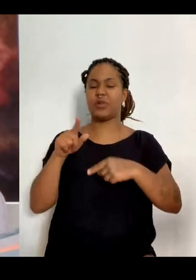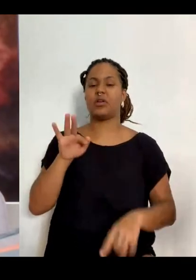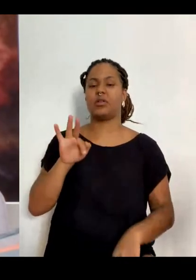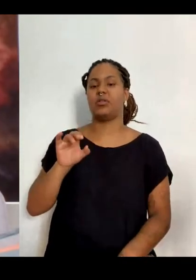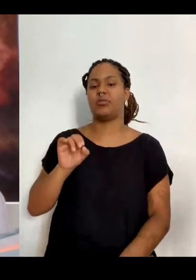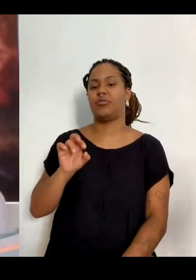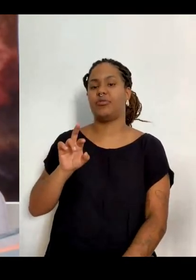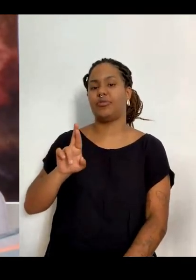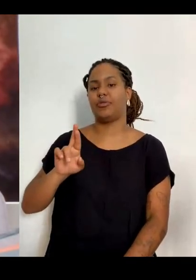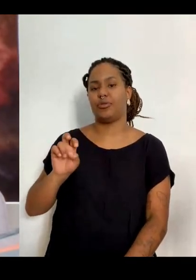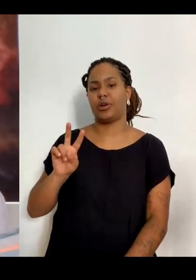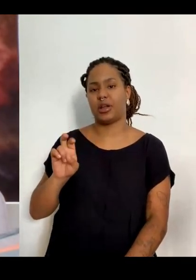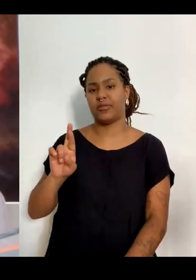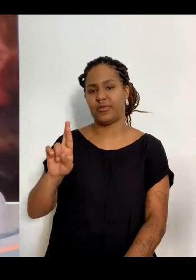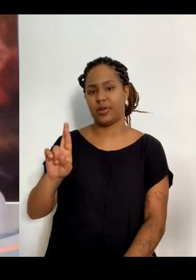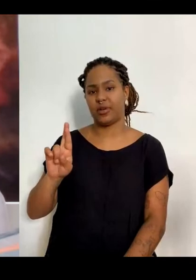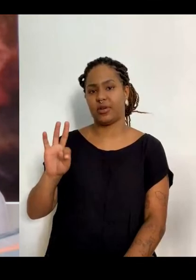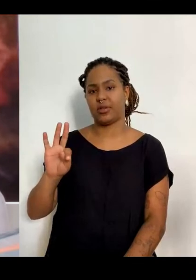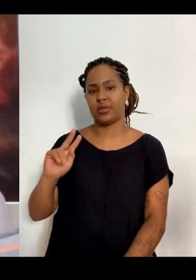image